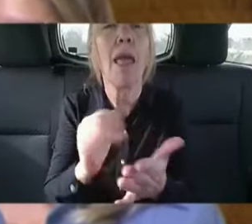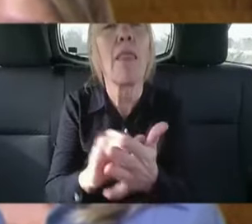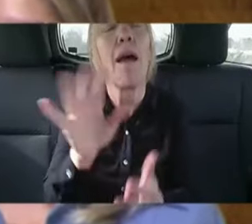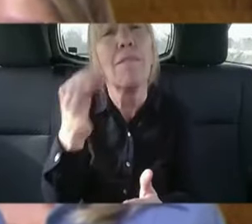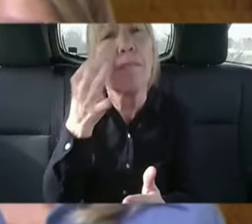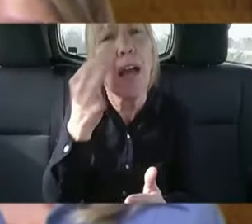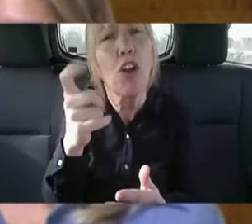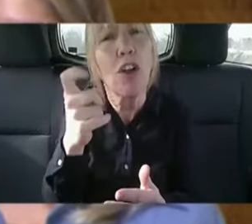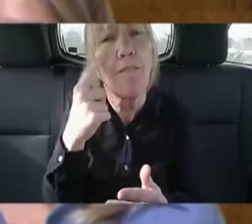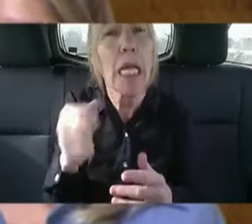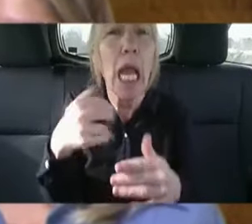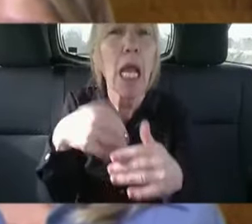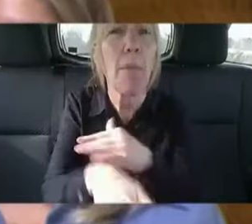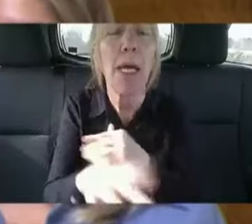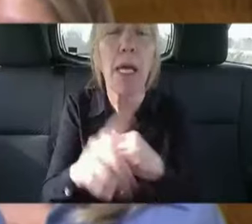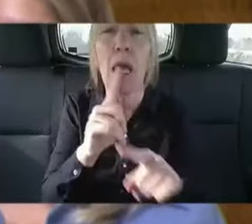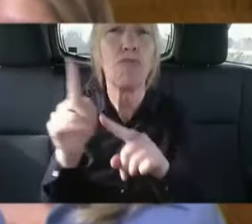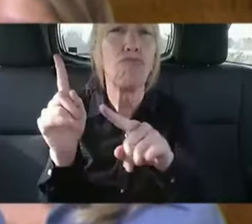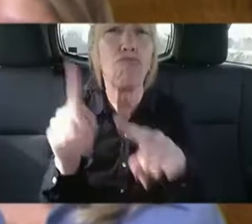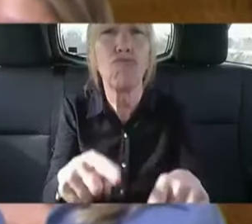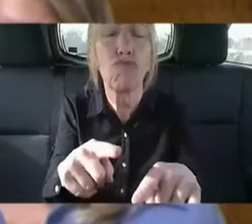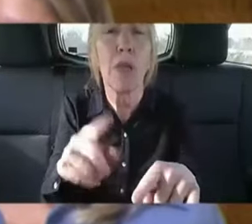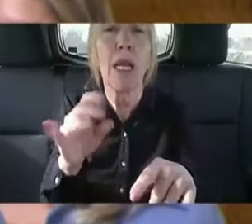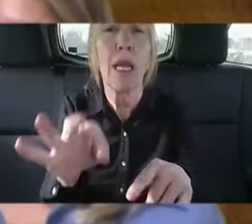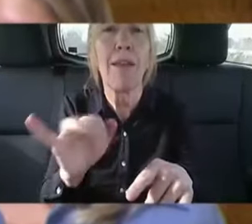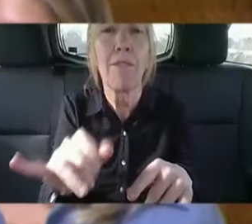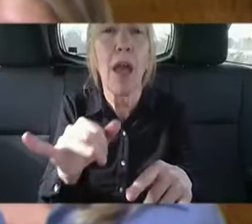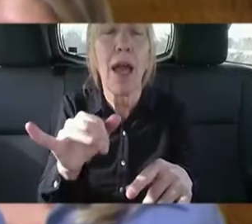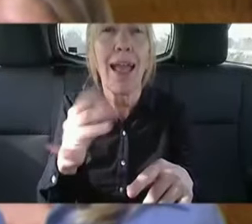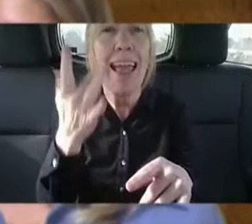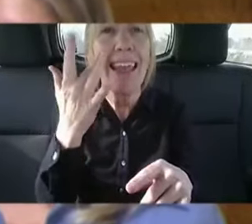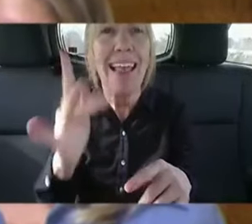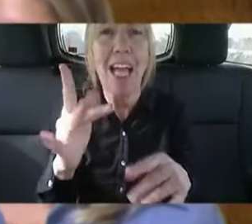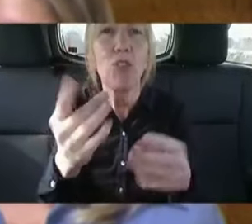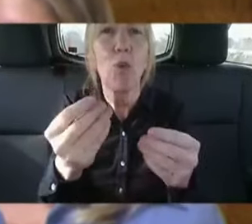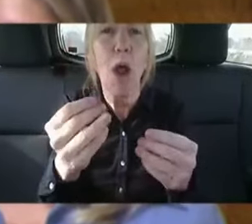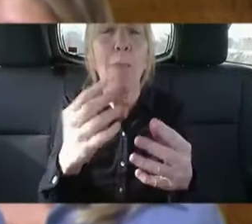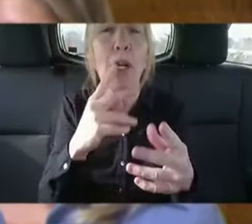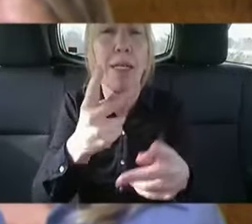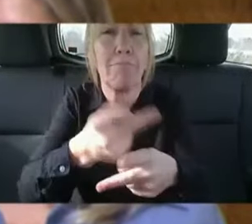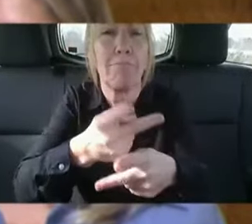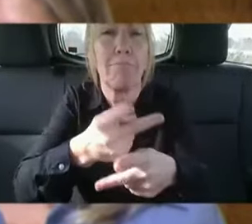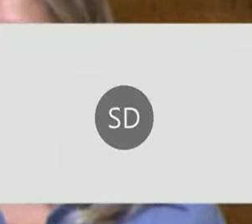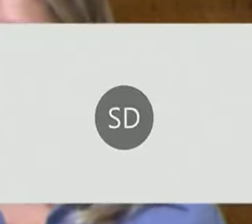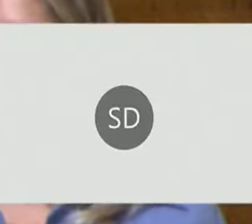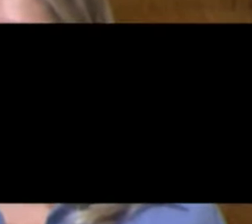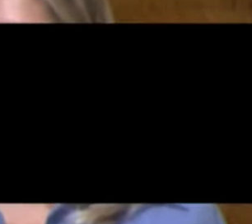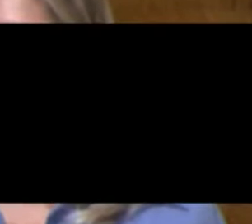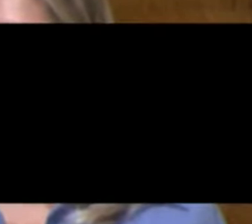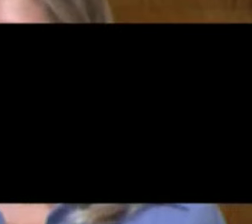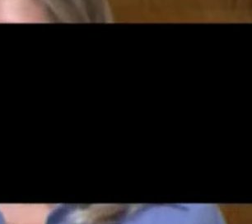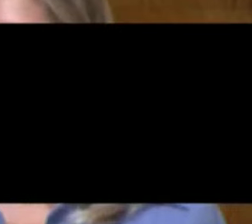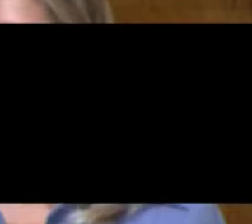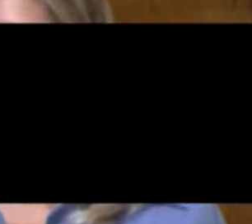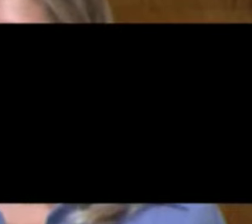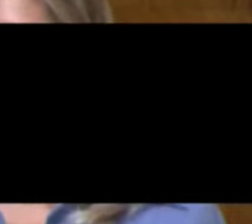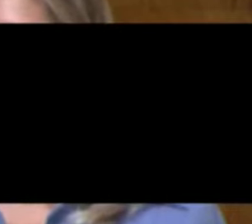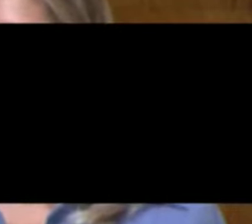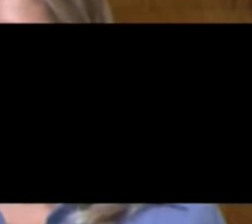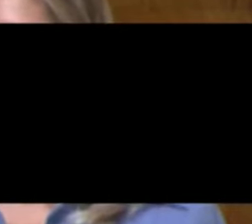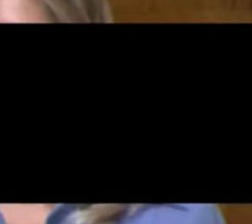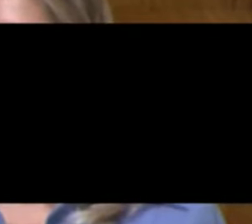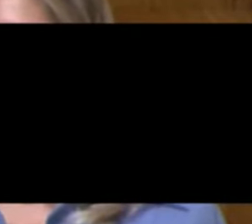march in and dictate whether or not the intellectual property is taken if they don't like the price. That has been shown in the past to